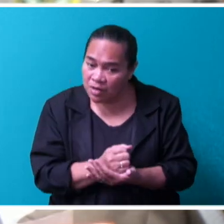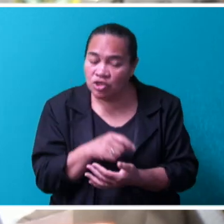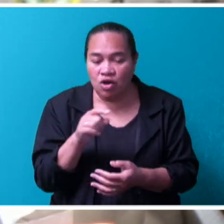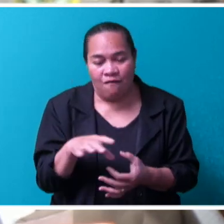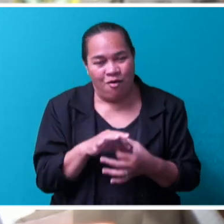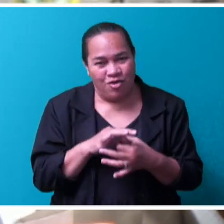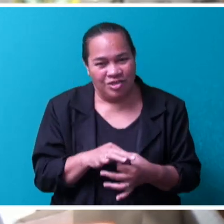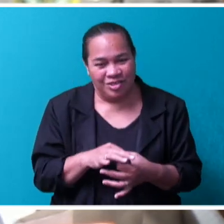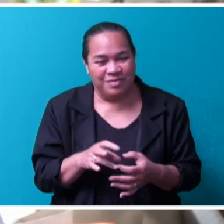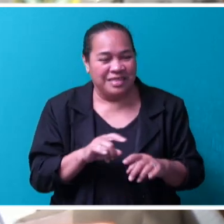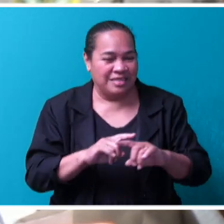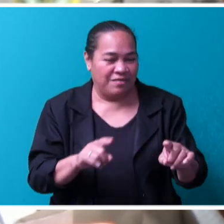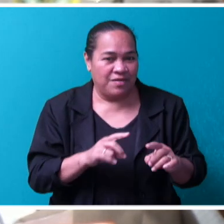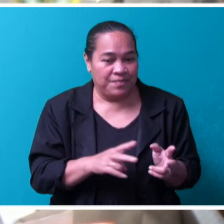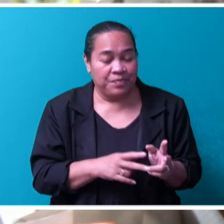The LTB approved